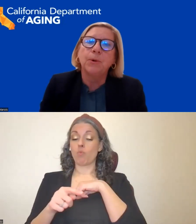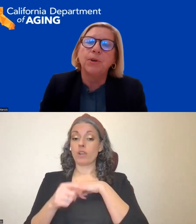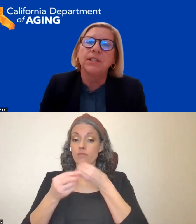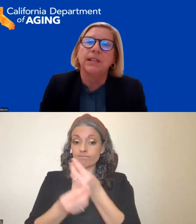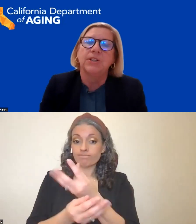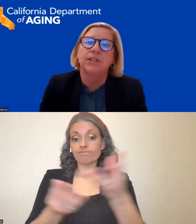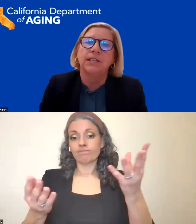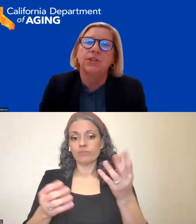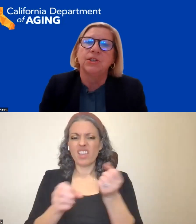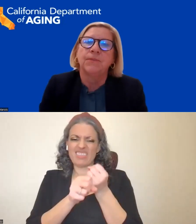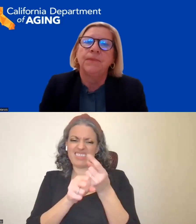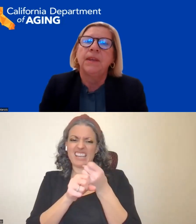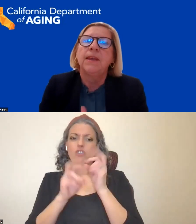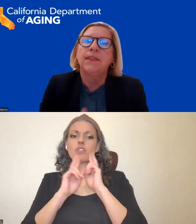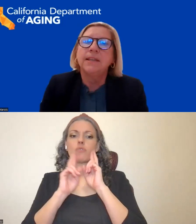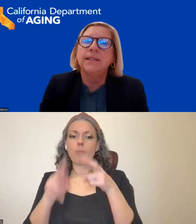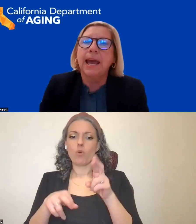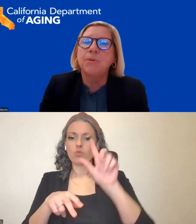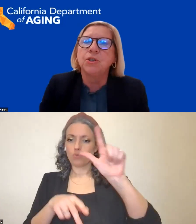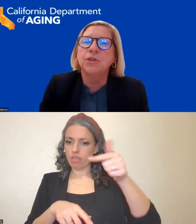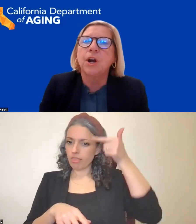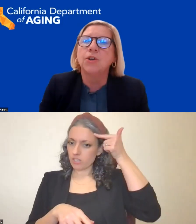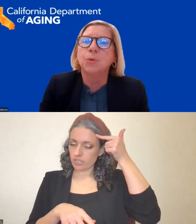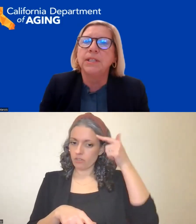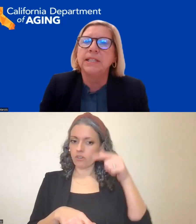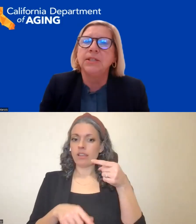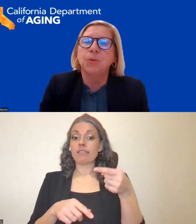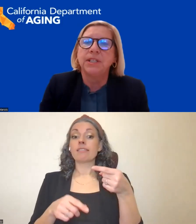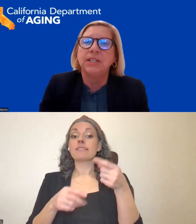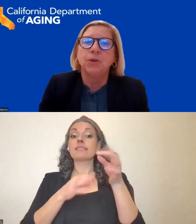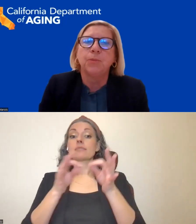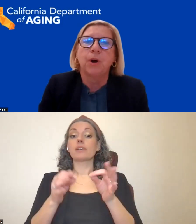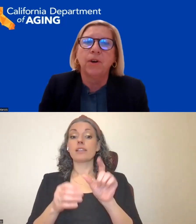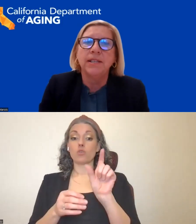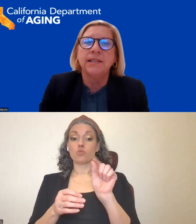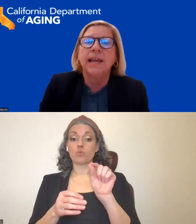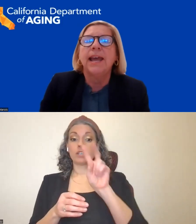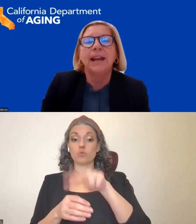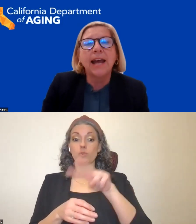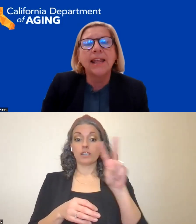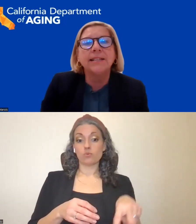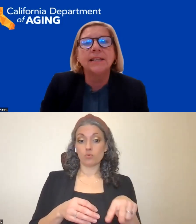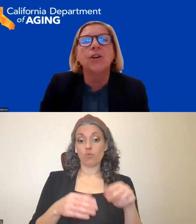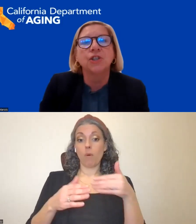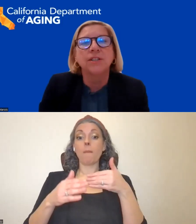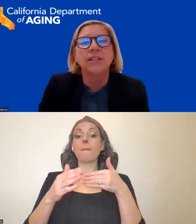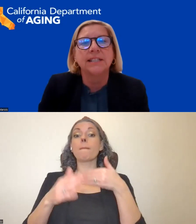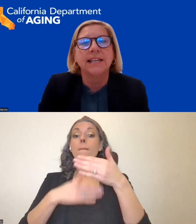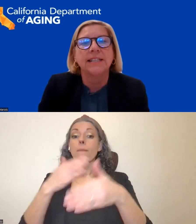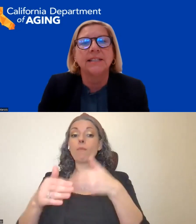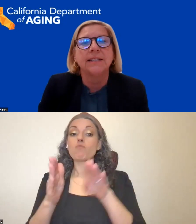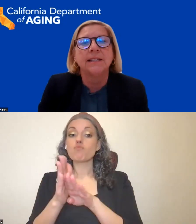annual report to the legislature. This captures our 2022 progress and highlights our